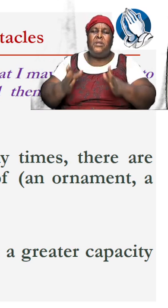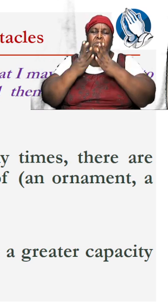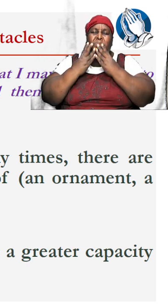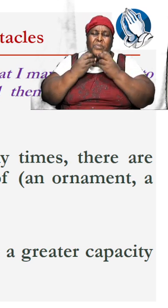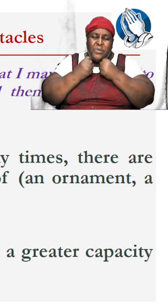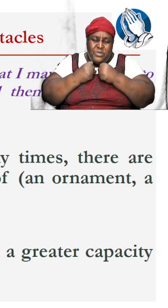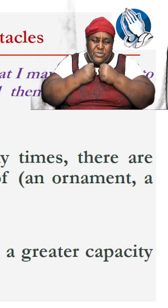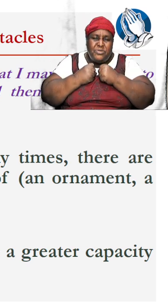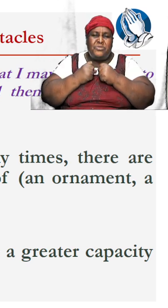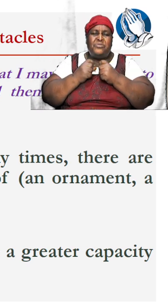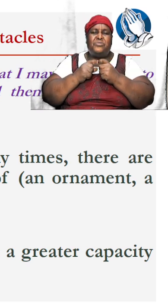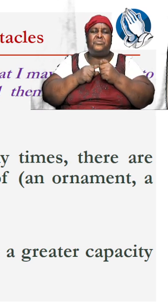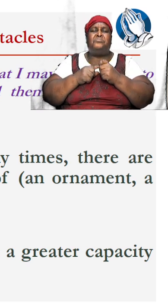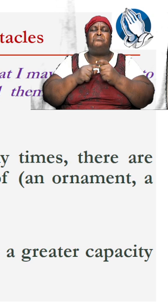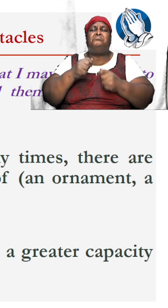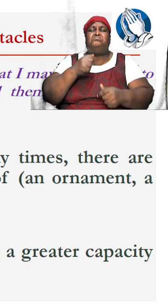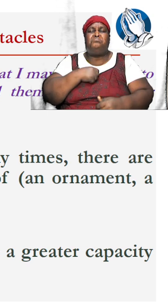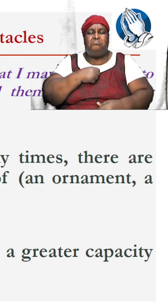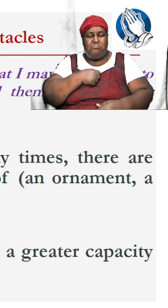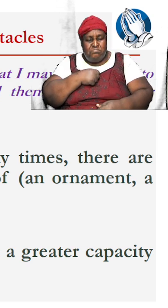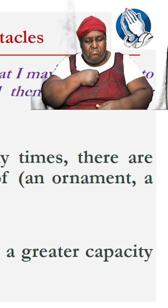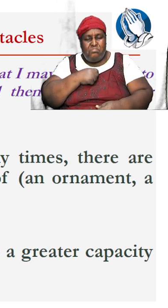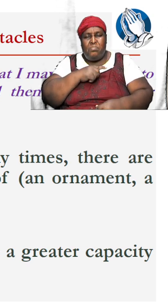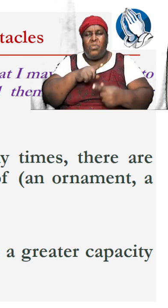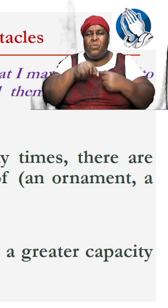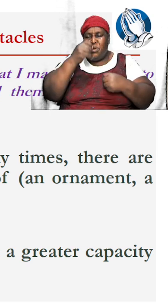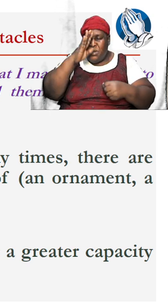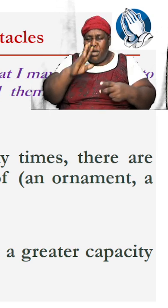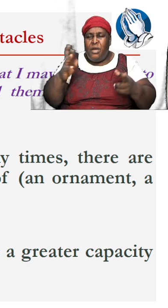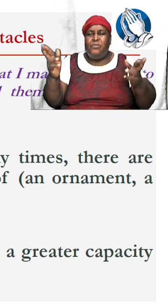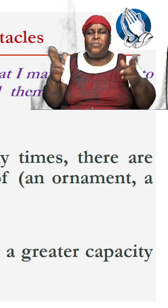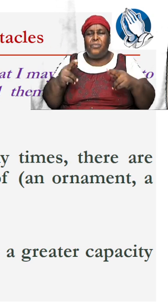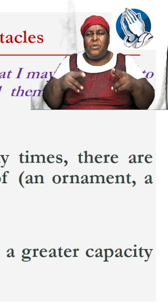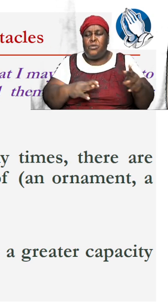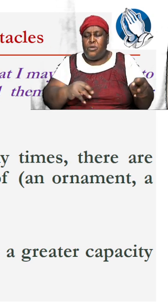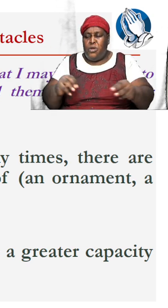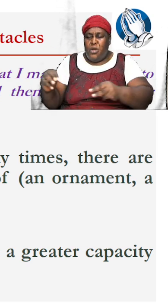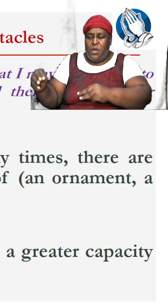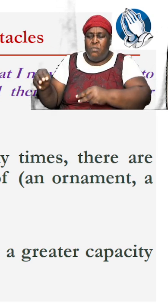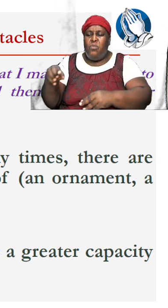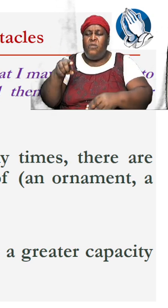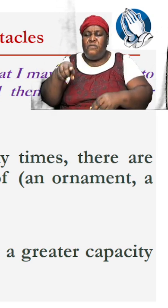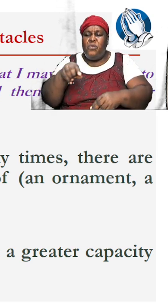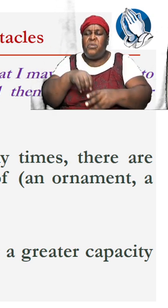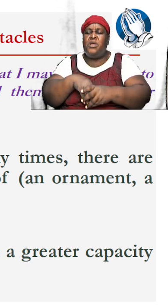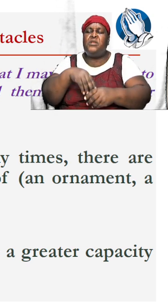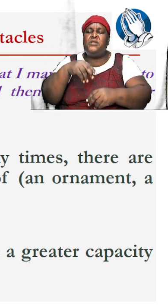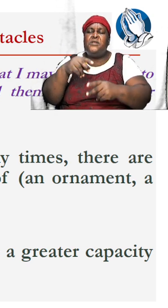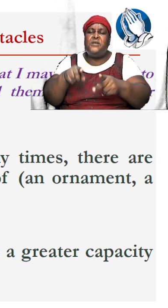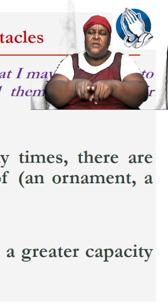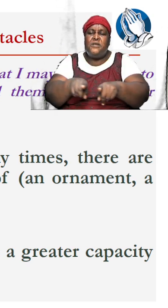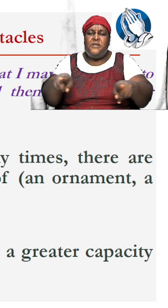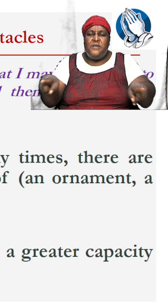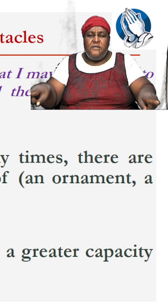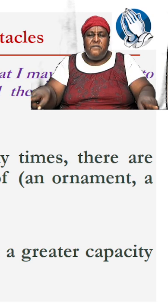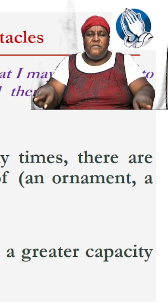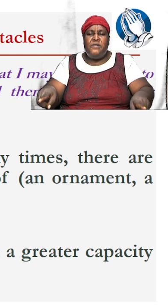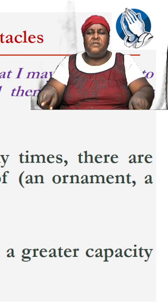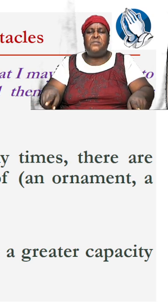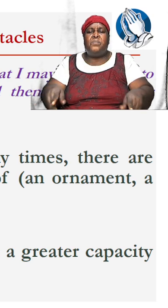this, brethren, when God is getting ready to move you in another dimension, he has a way of stripping